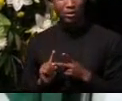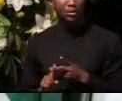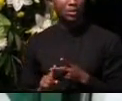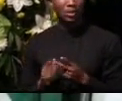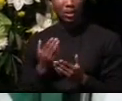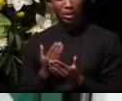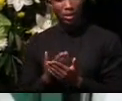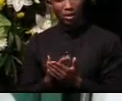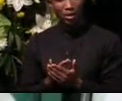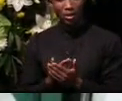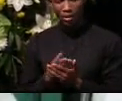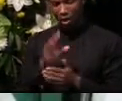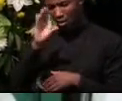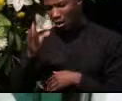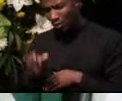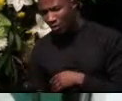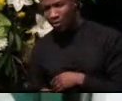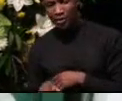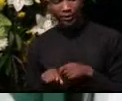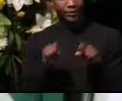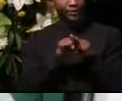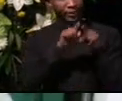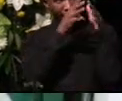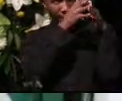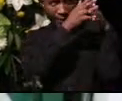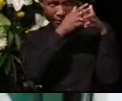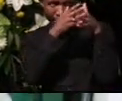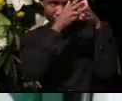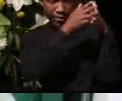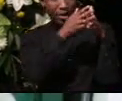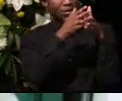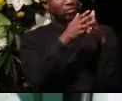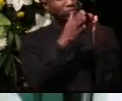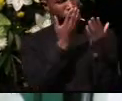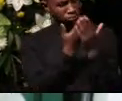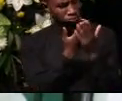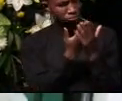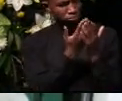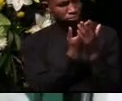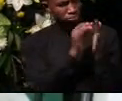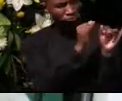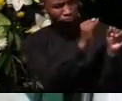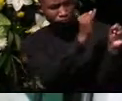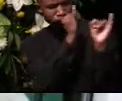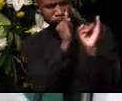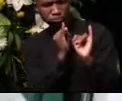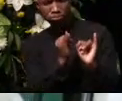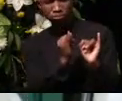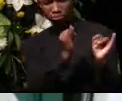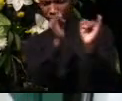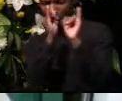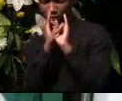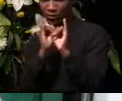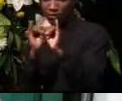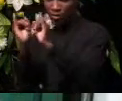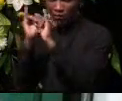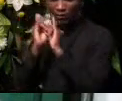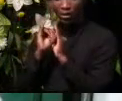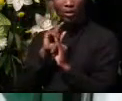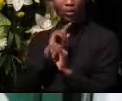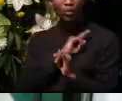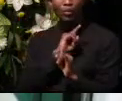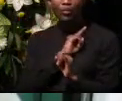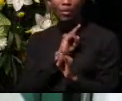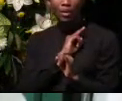particularly from Latin America where communities and Nations there